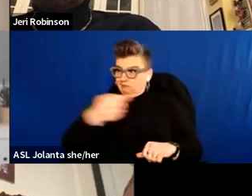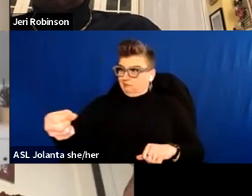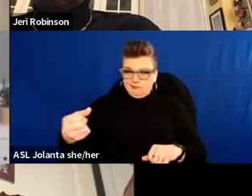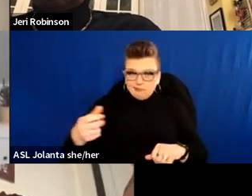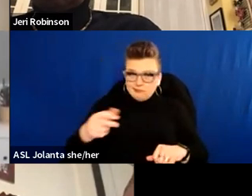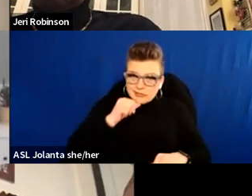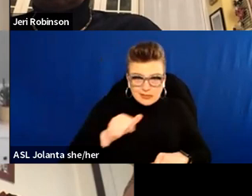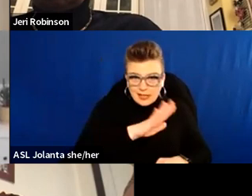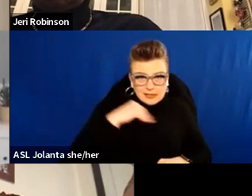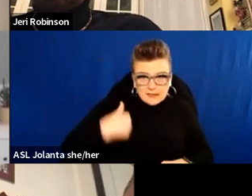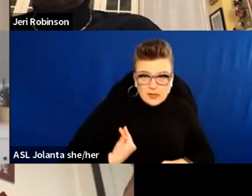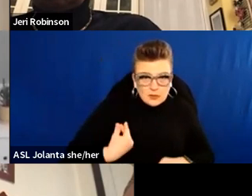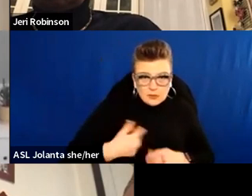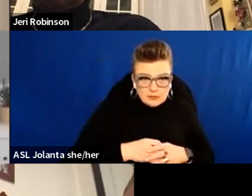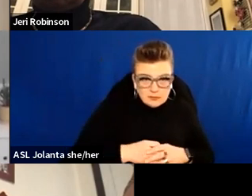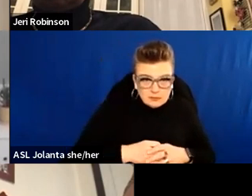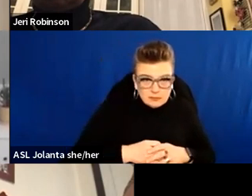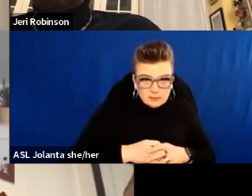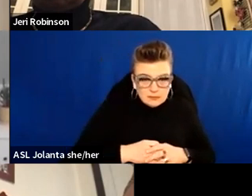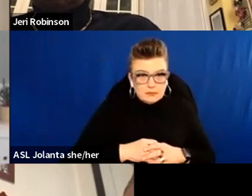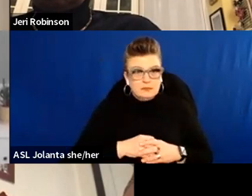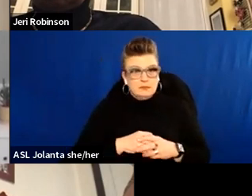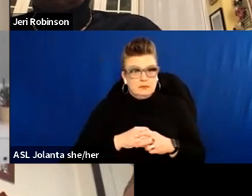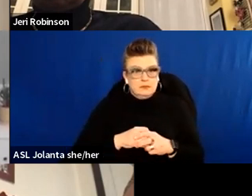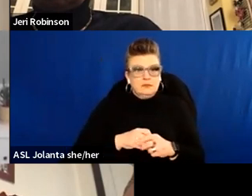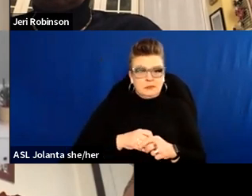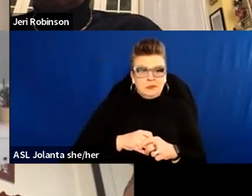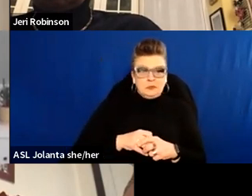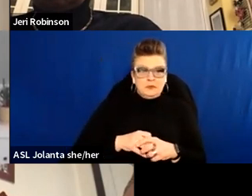the manning okay nobody